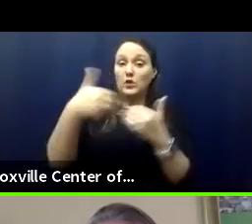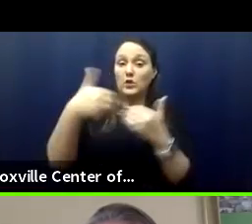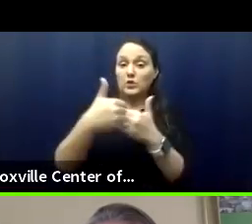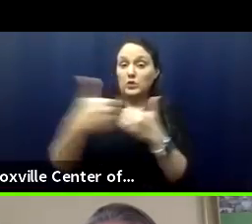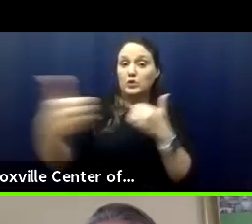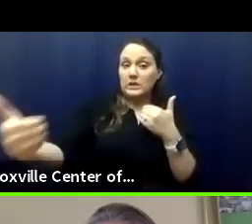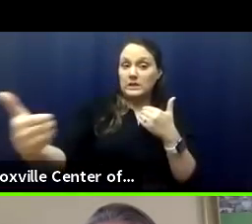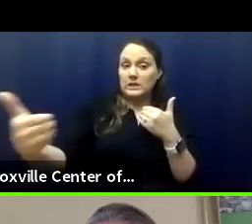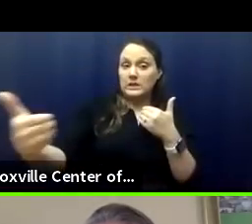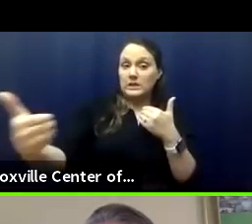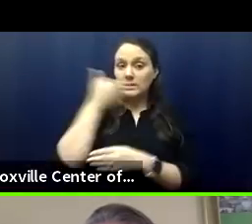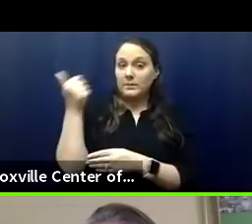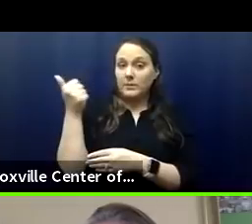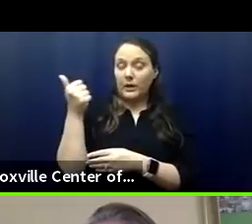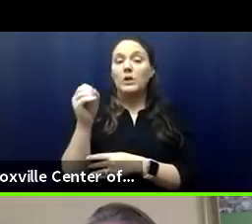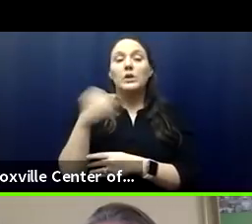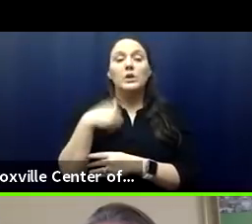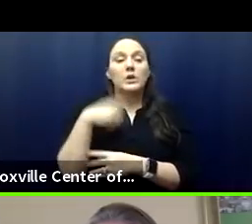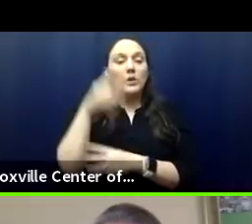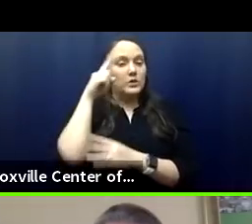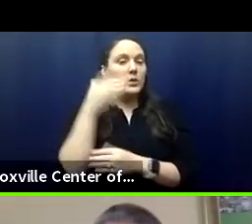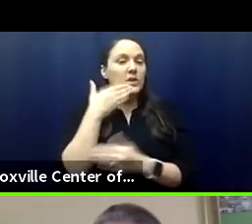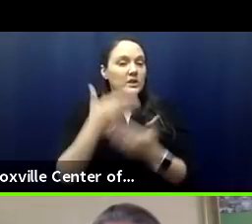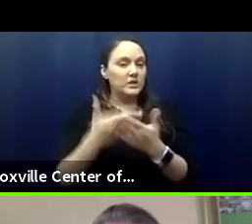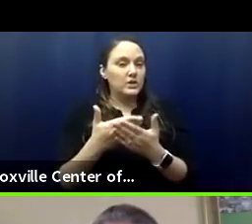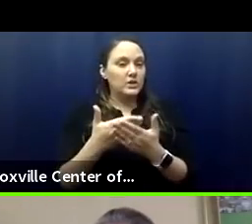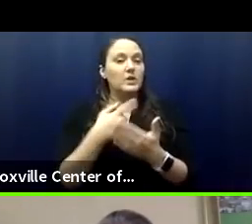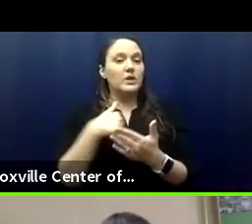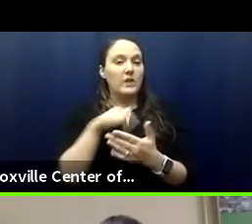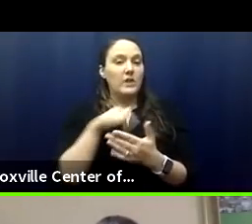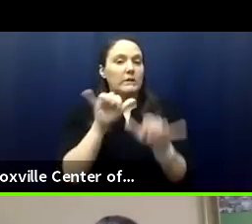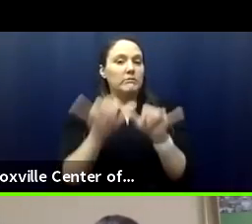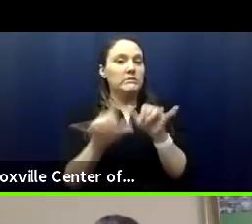distancing. And so I think it's a good thing that we keep it for a while.